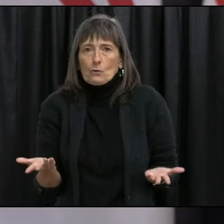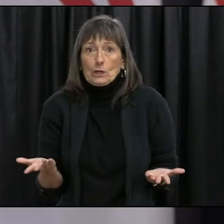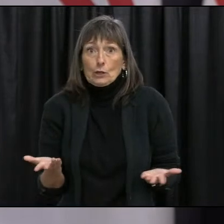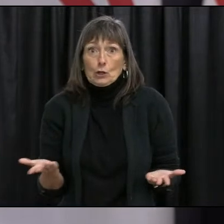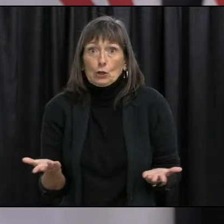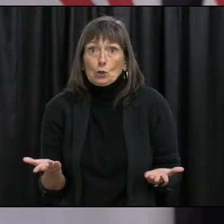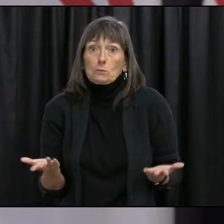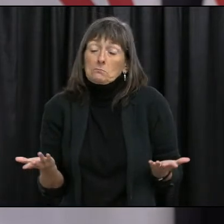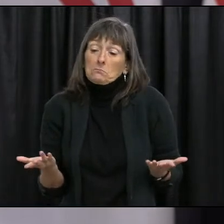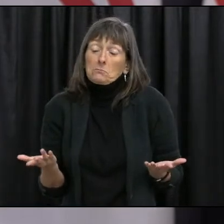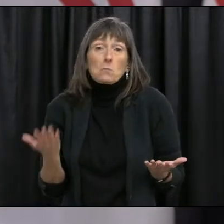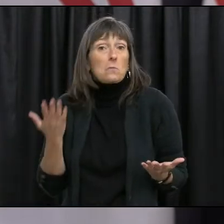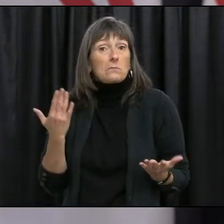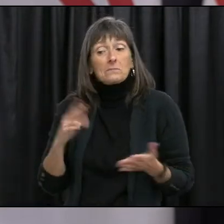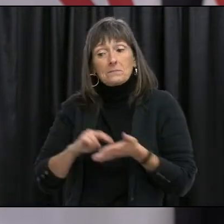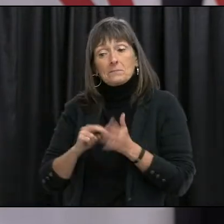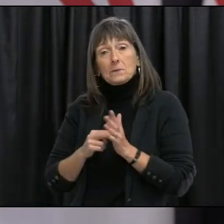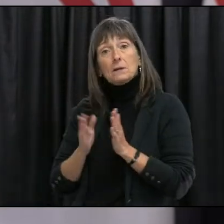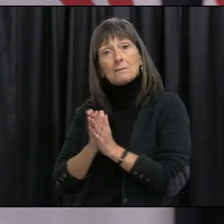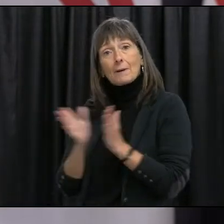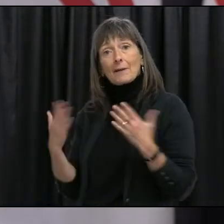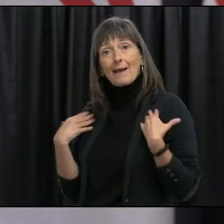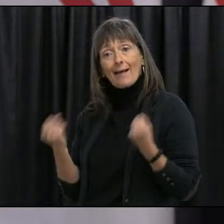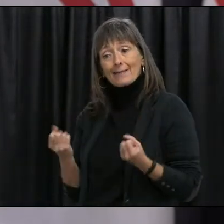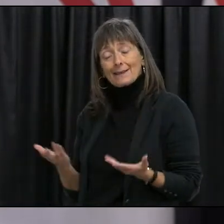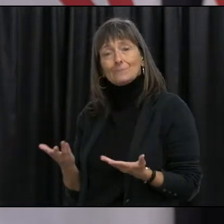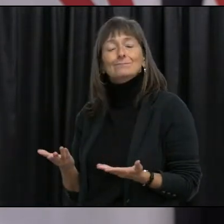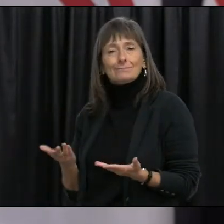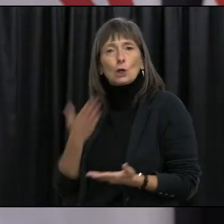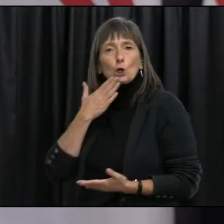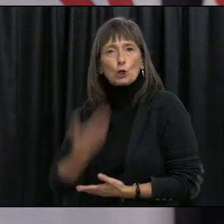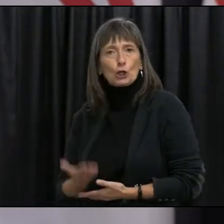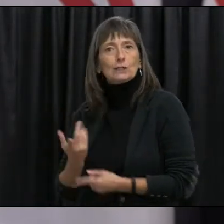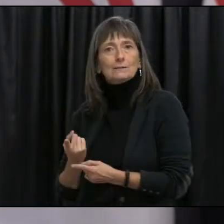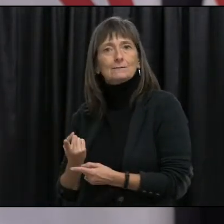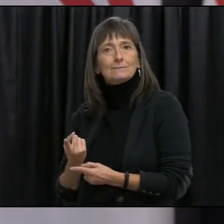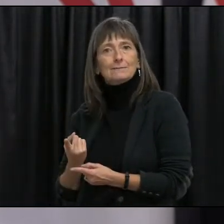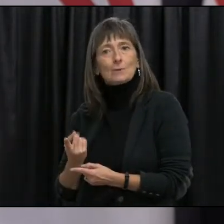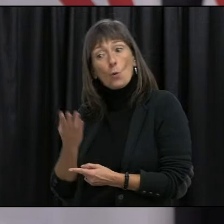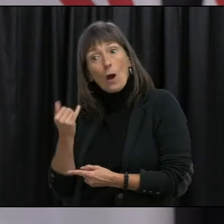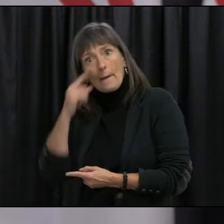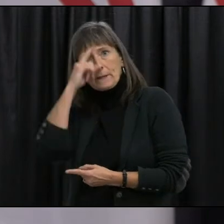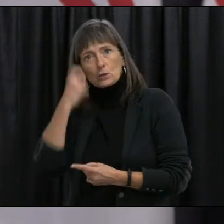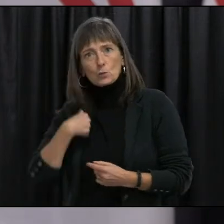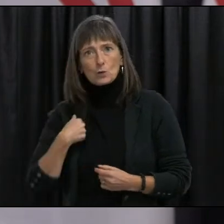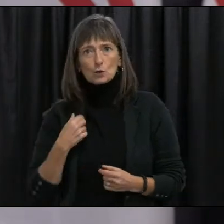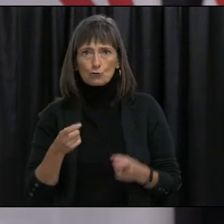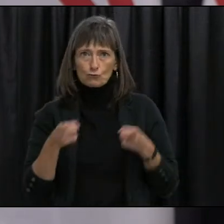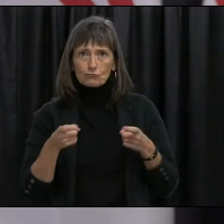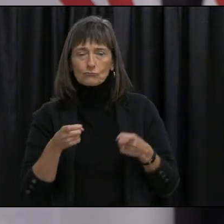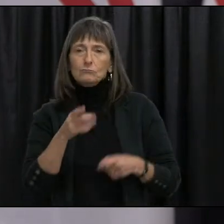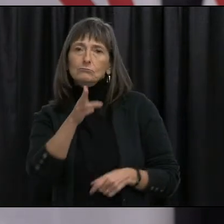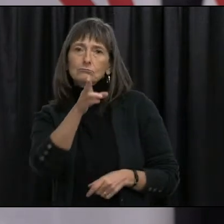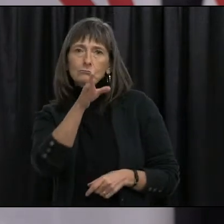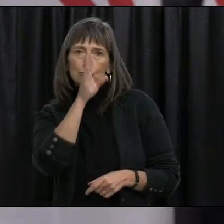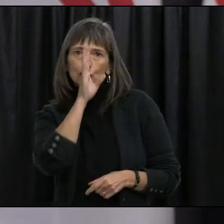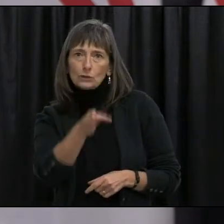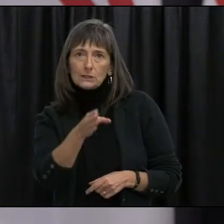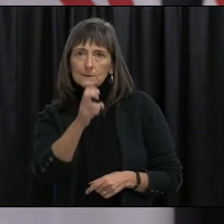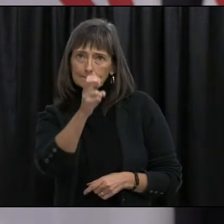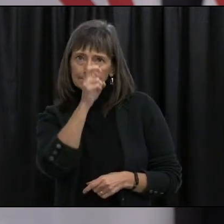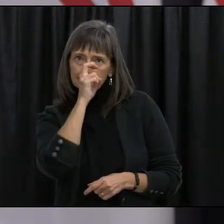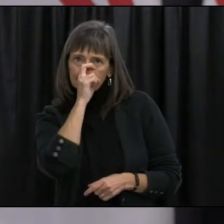paradox of good public health, is you get what you've got by being firm and well-disciplined, and I think